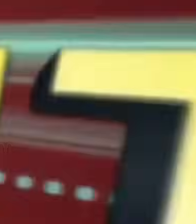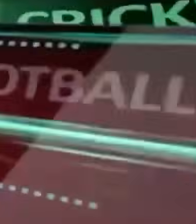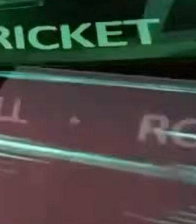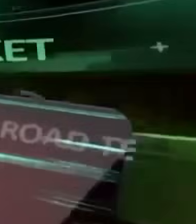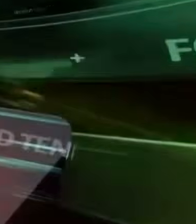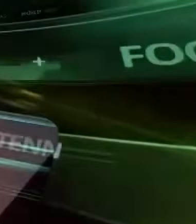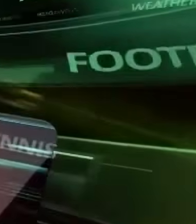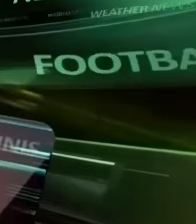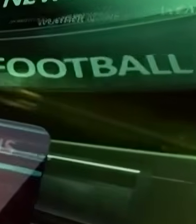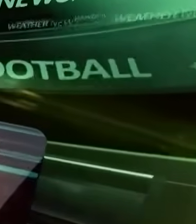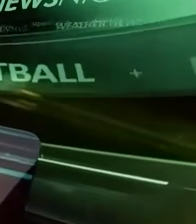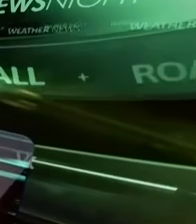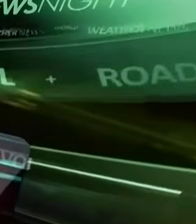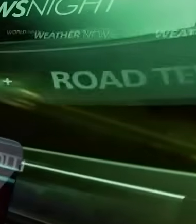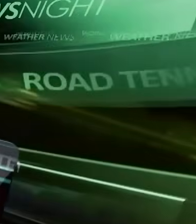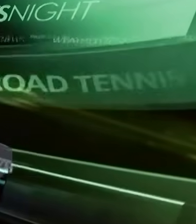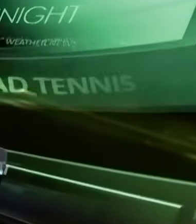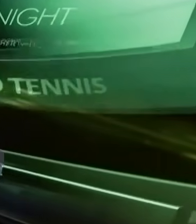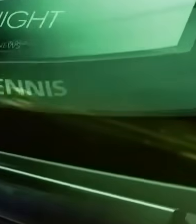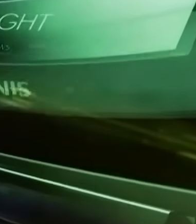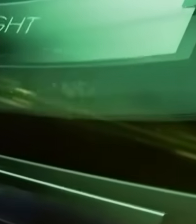after.